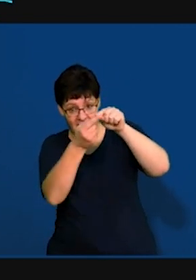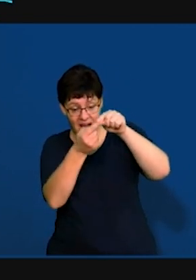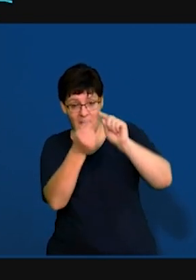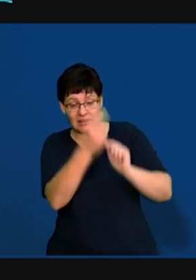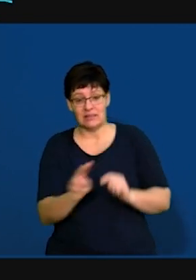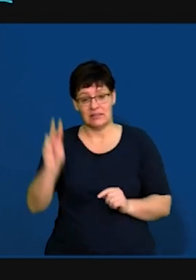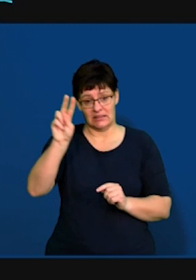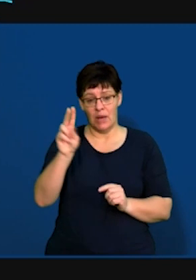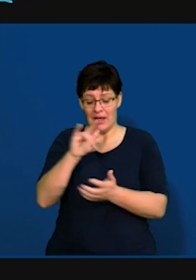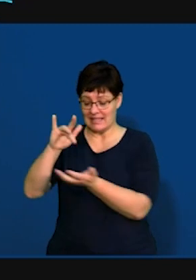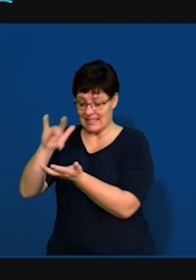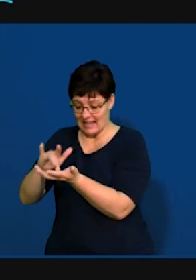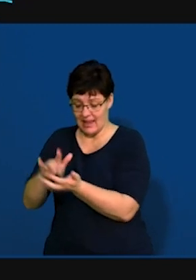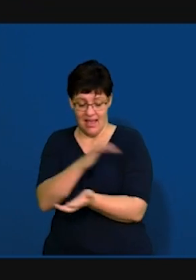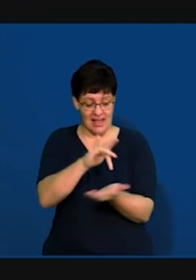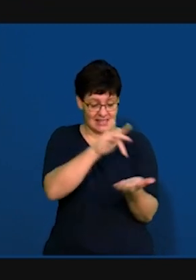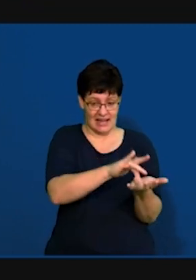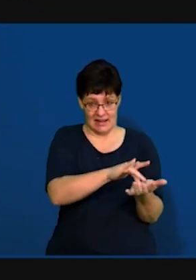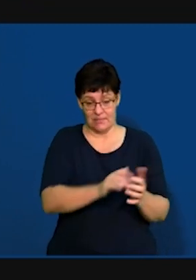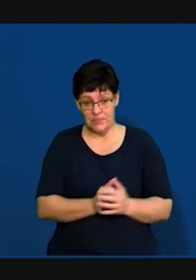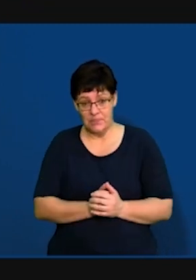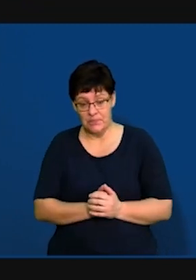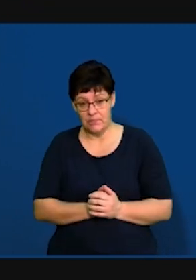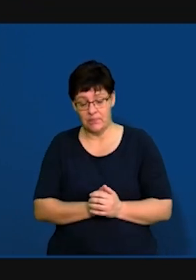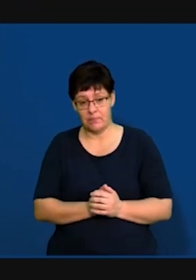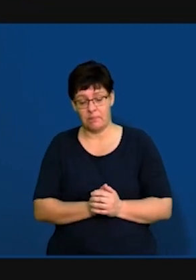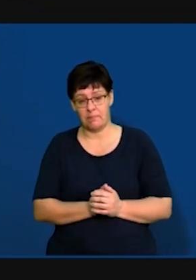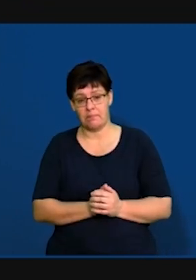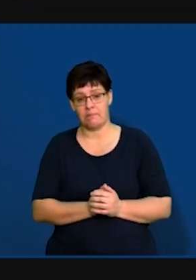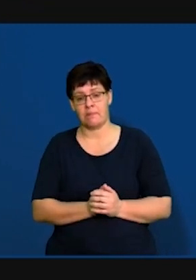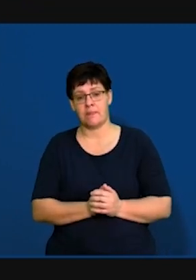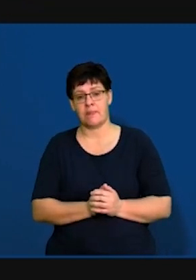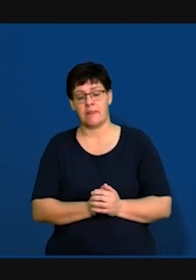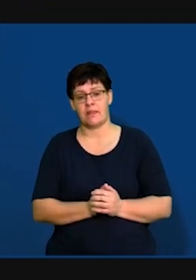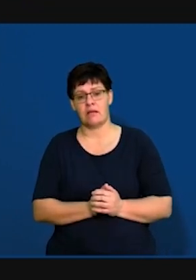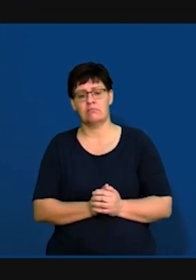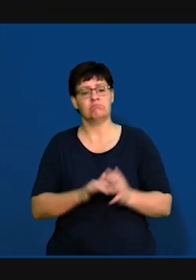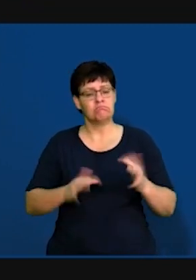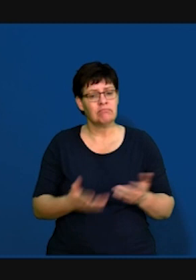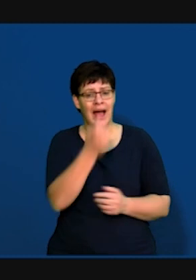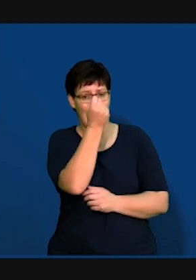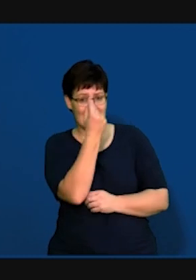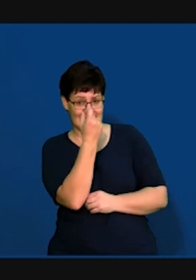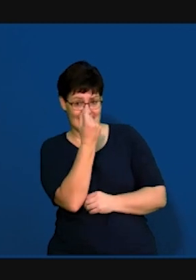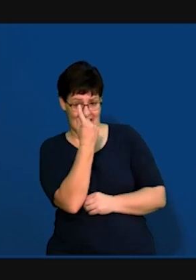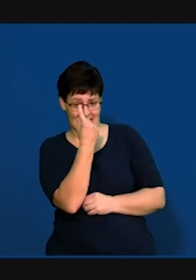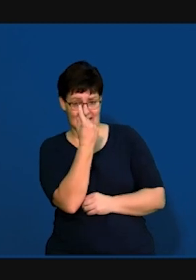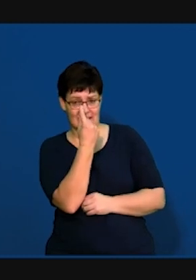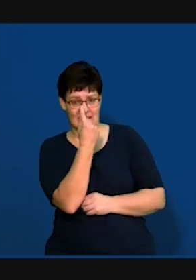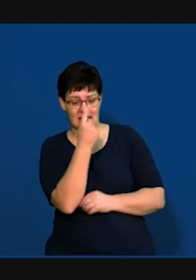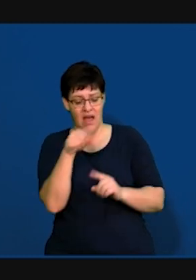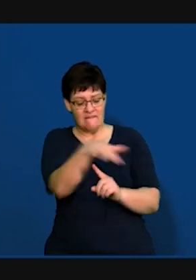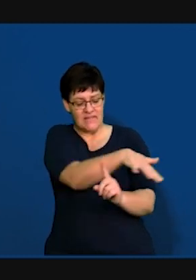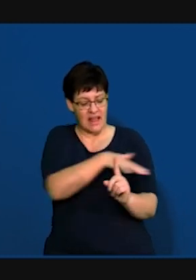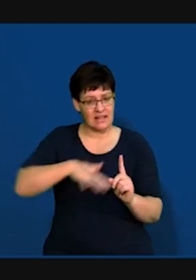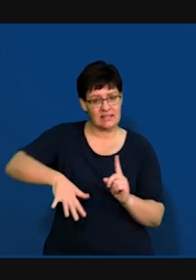between the centers. All right, okay? Now, the understanding also of the field is